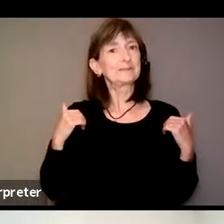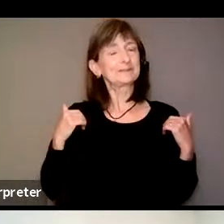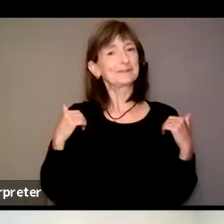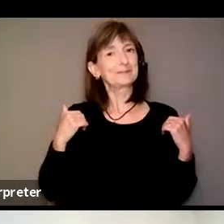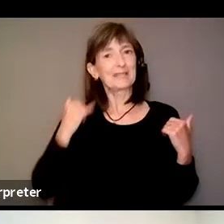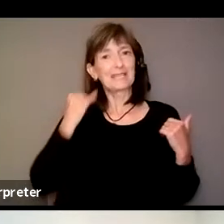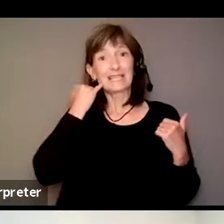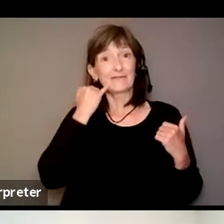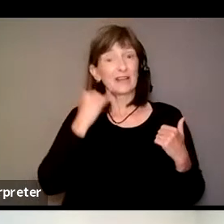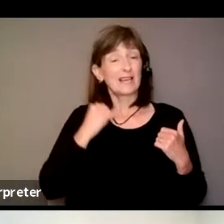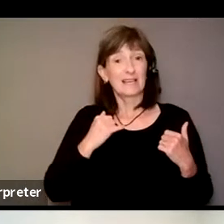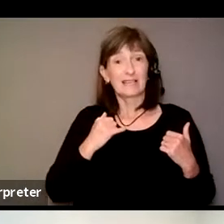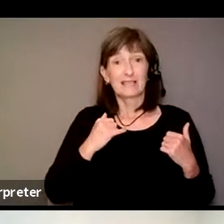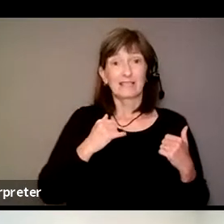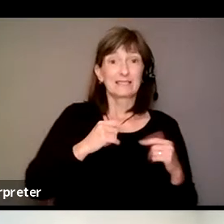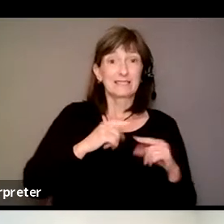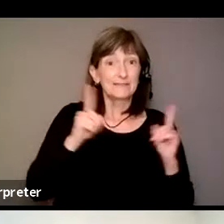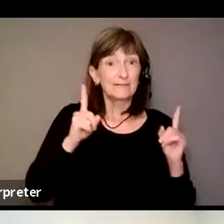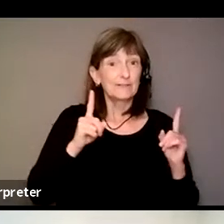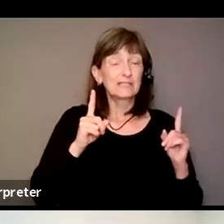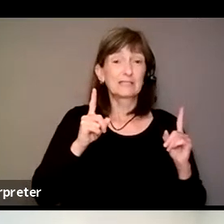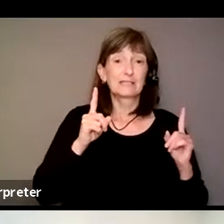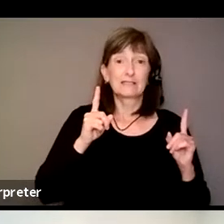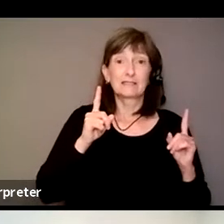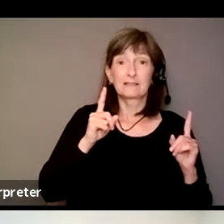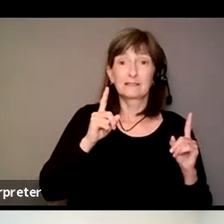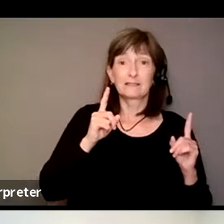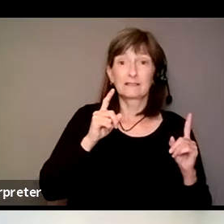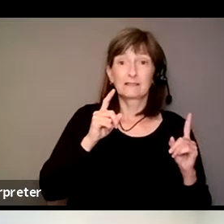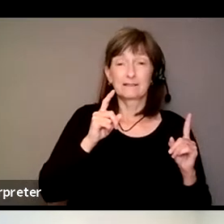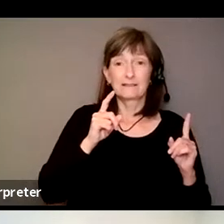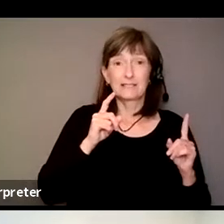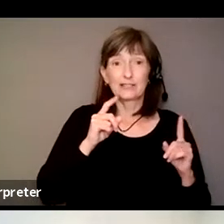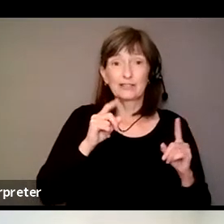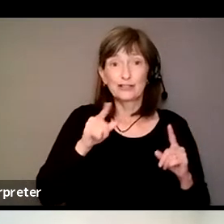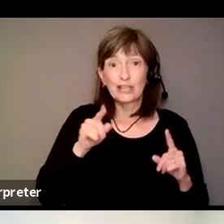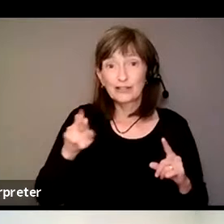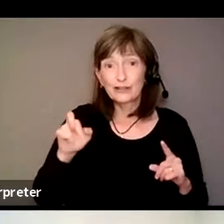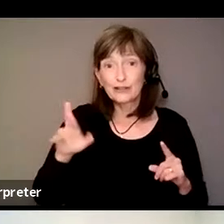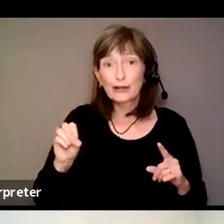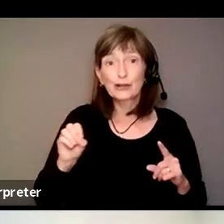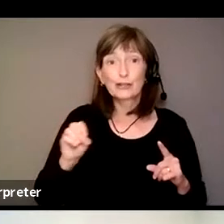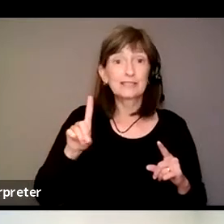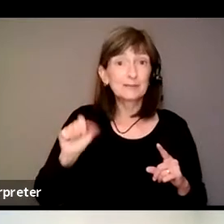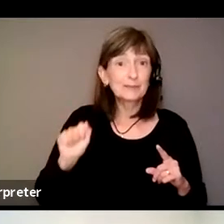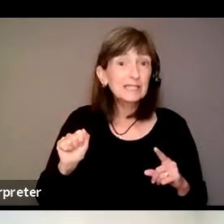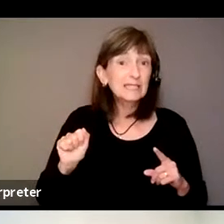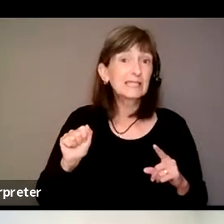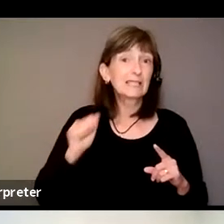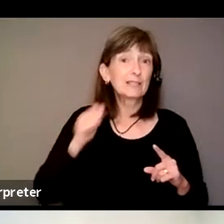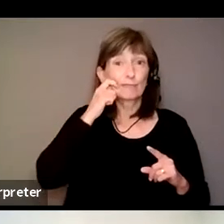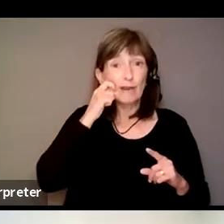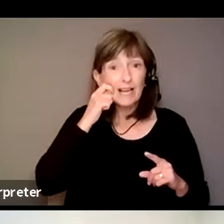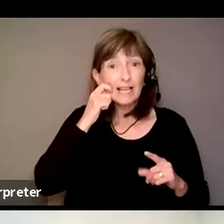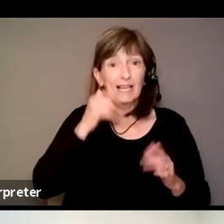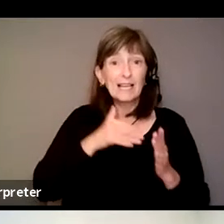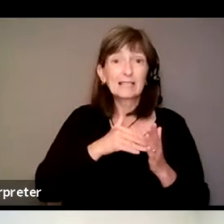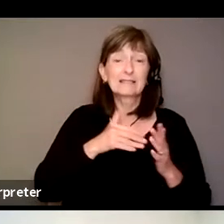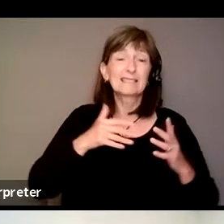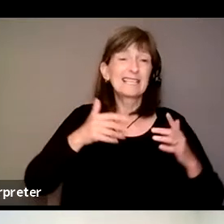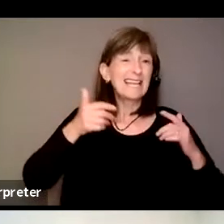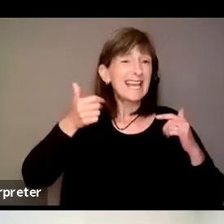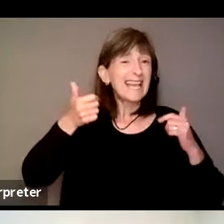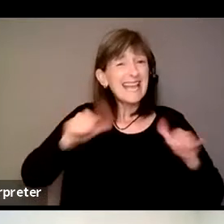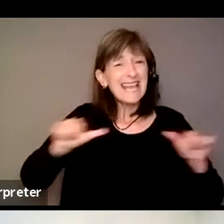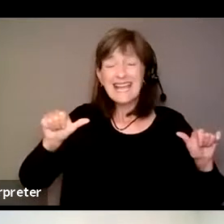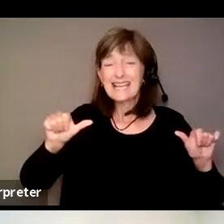it be gender, race, ethnically, or whether it's learning disabilities or physical disabilities. There's a lot of hindrance when if you